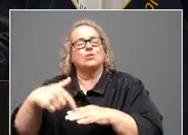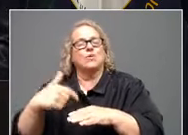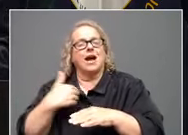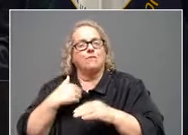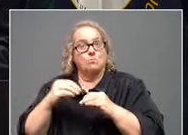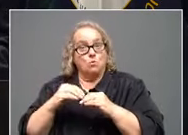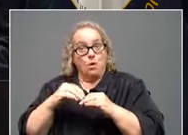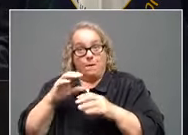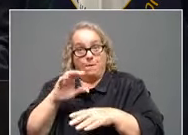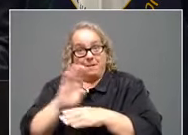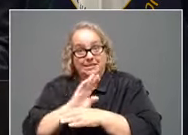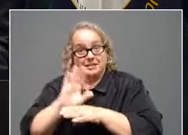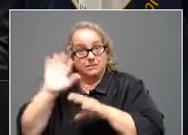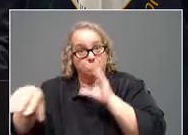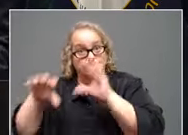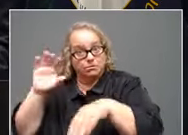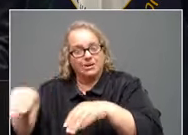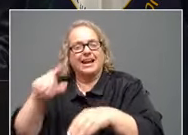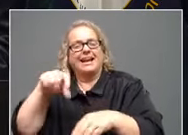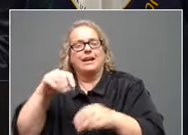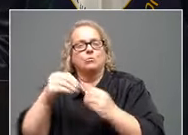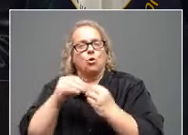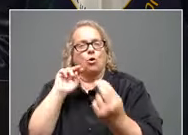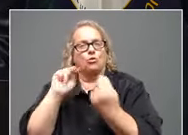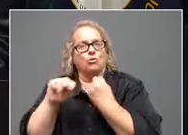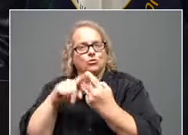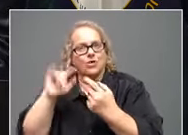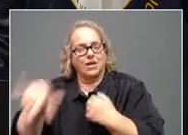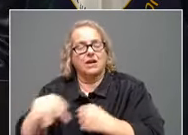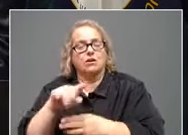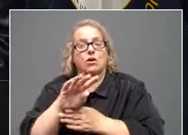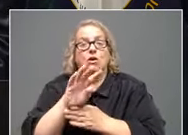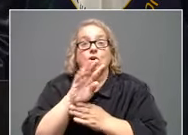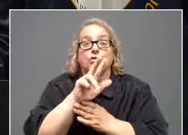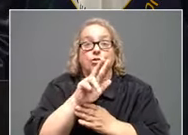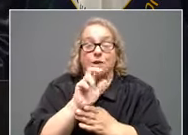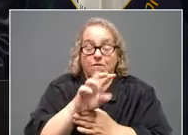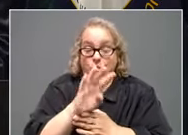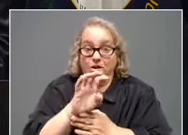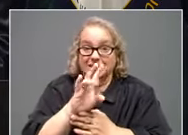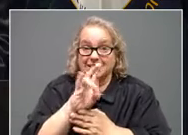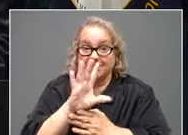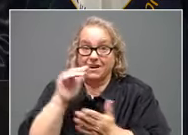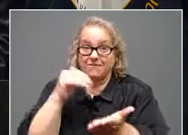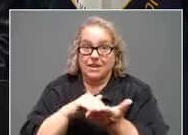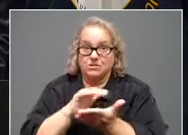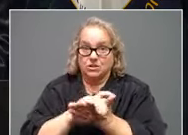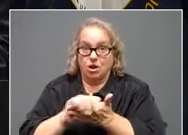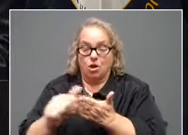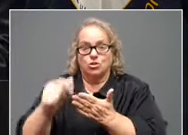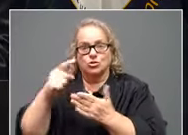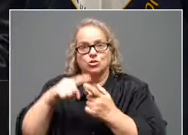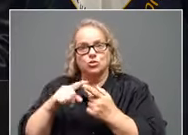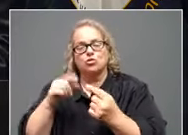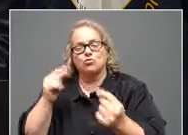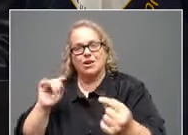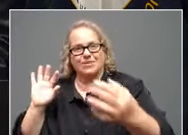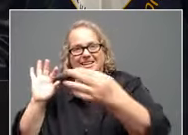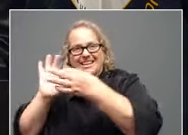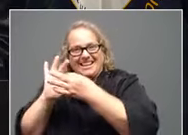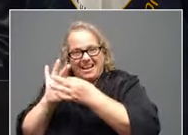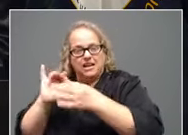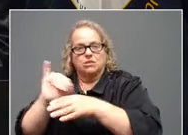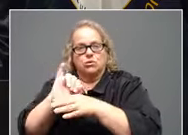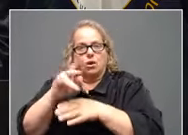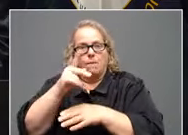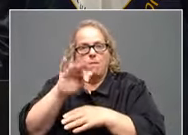approved $575,000 for the construction of a half-mile extension that will connect an existing industrial park road with the Paris